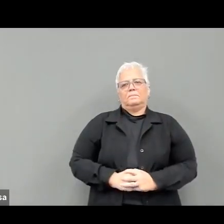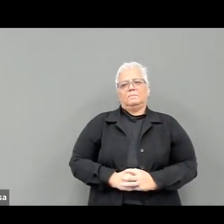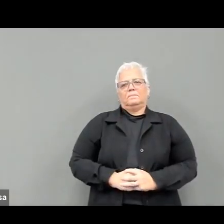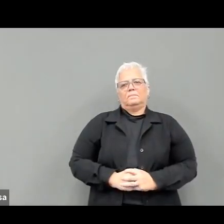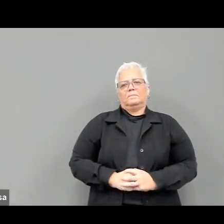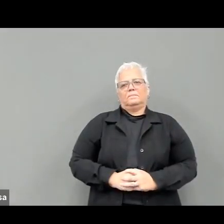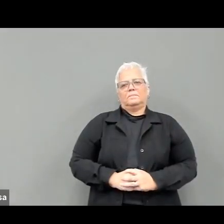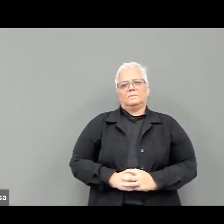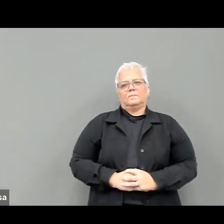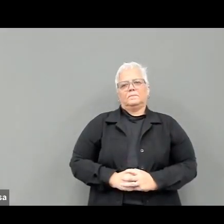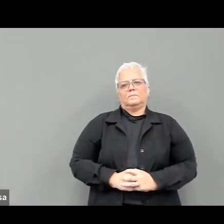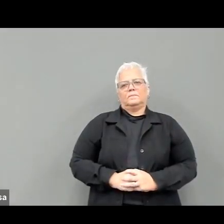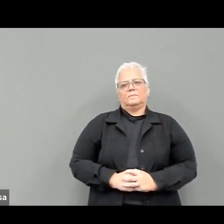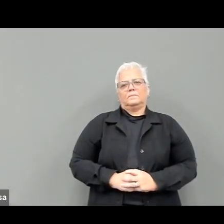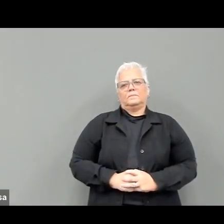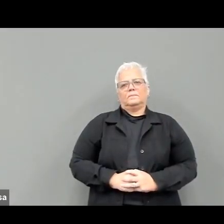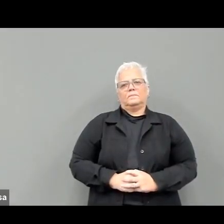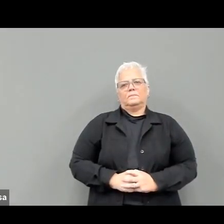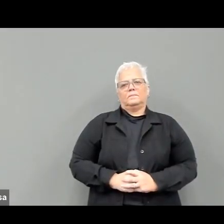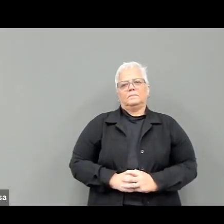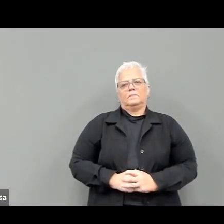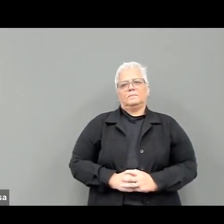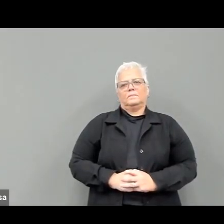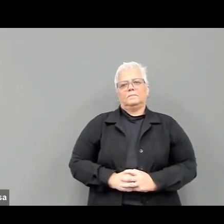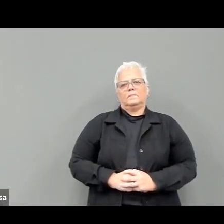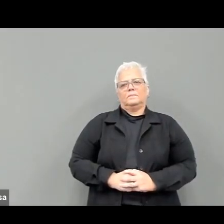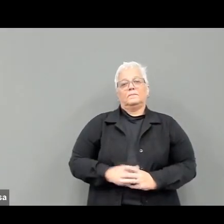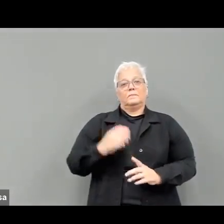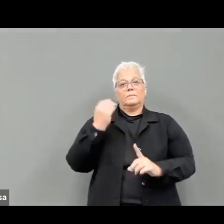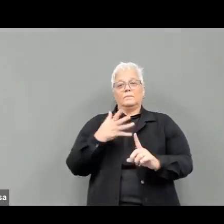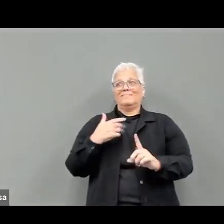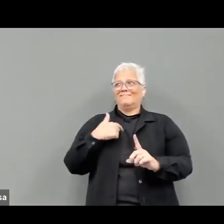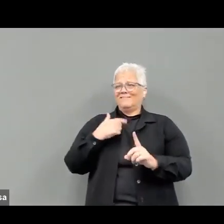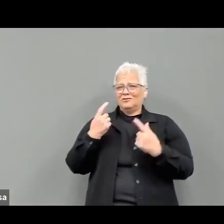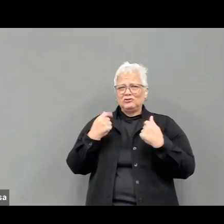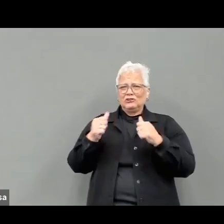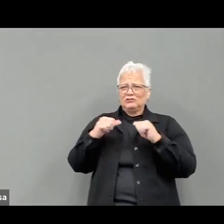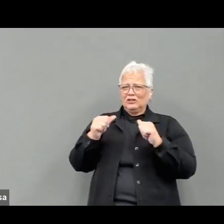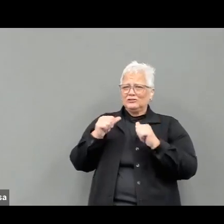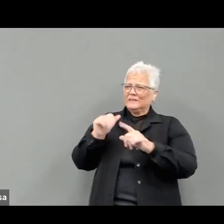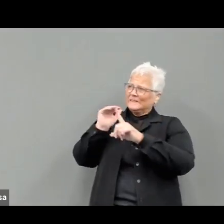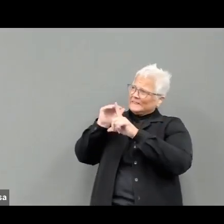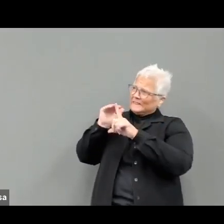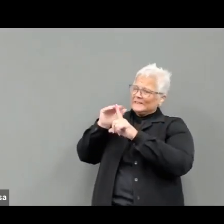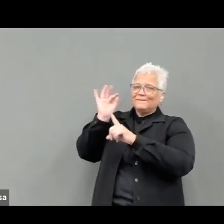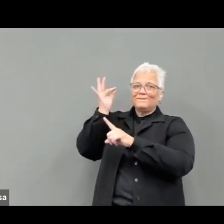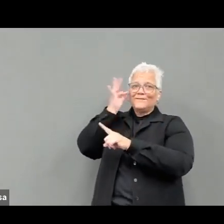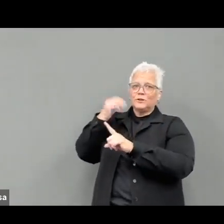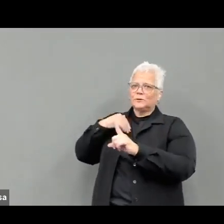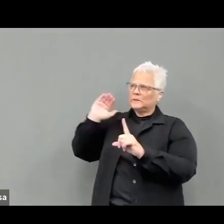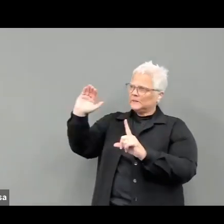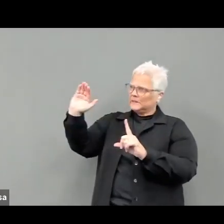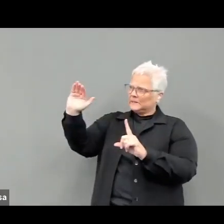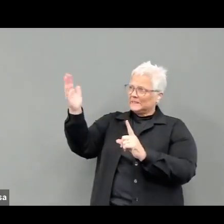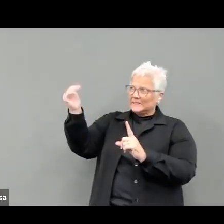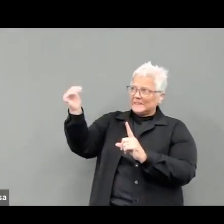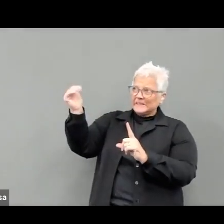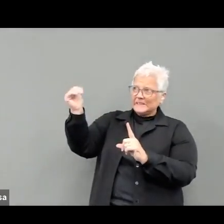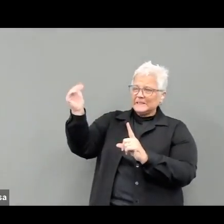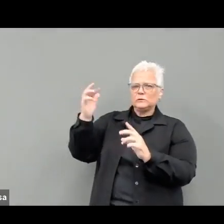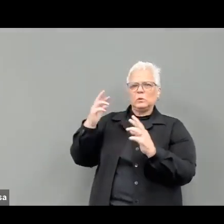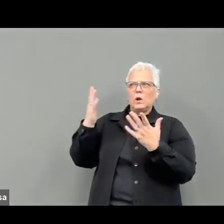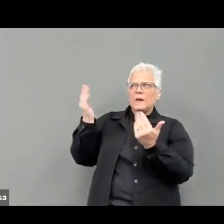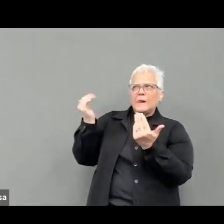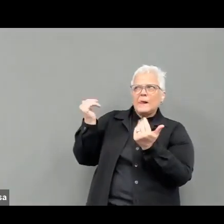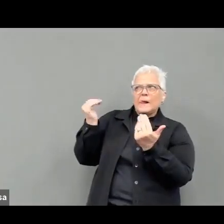some others. And I have, as Dr. Dart knows and Mayor Bynum knows, and Commissioner Keith, because I've spoken with each of them,